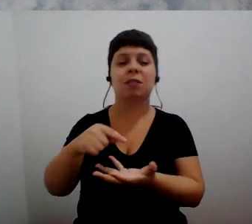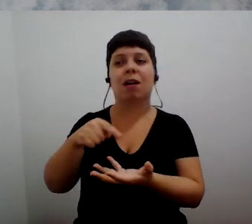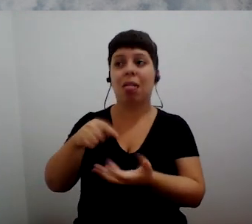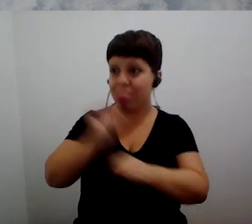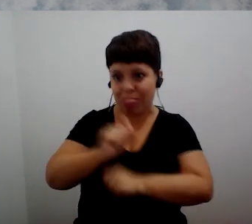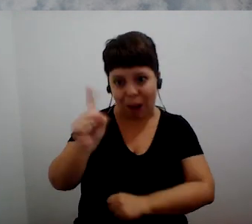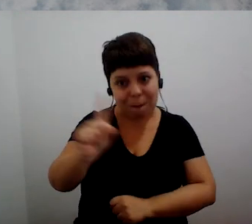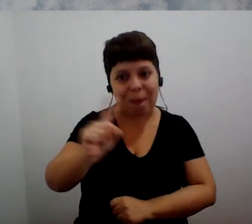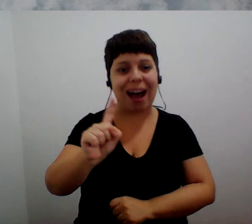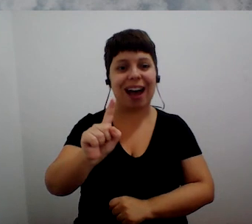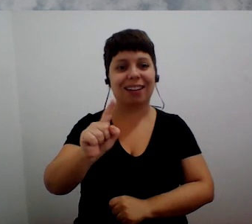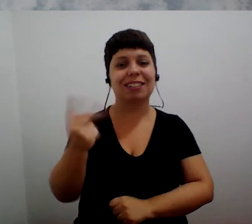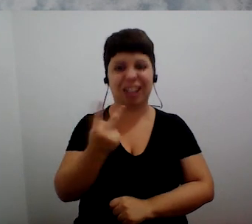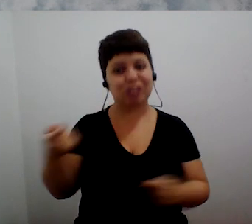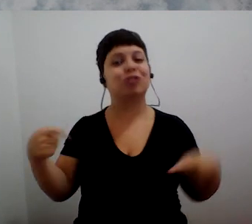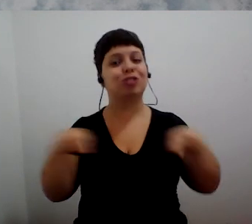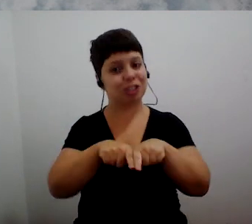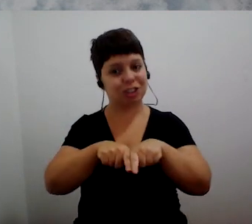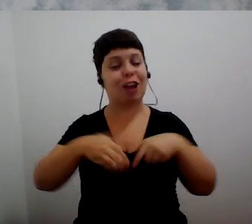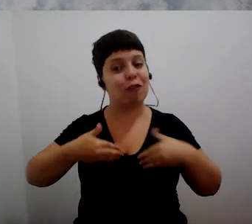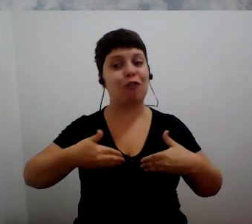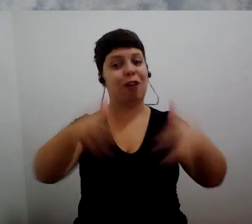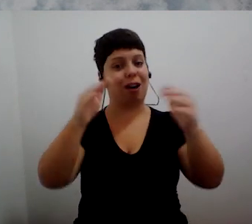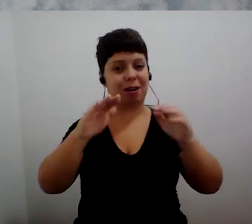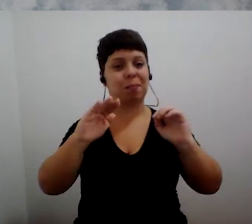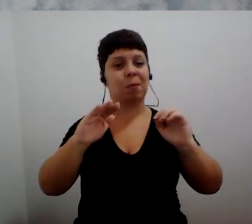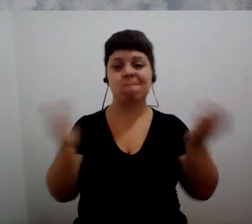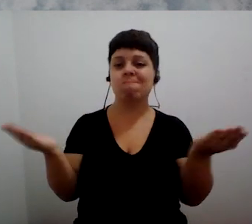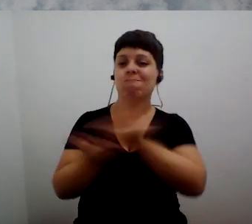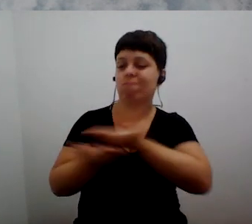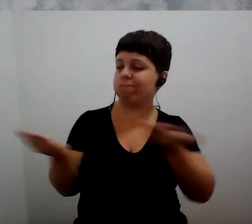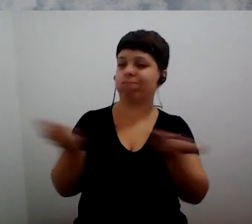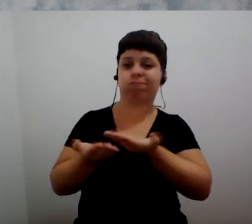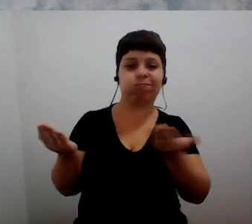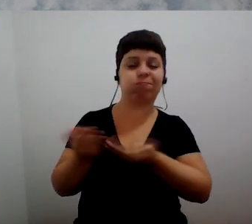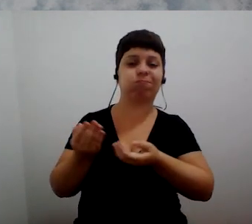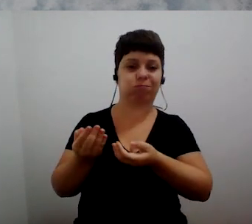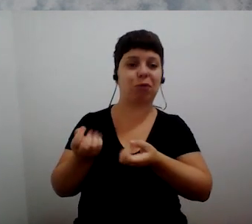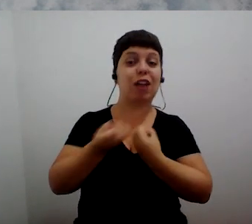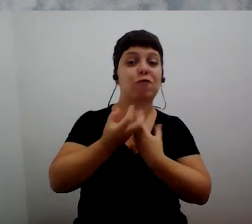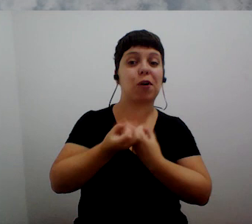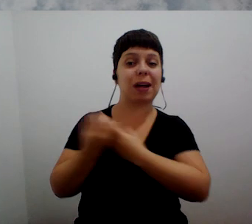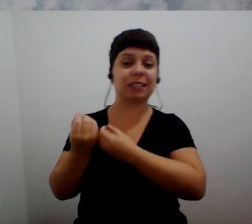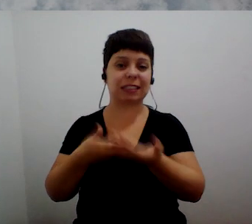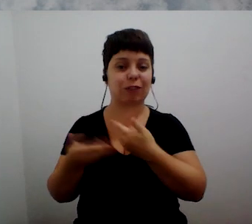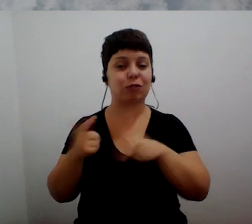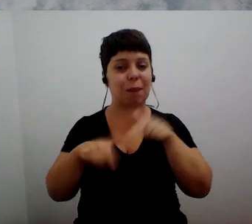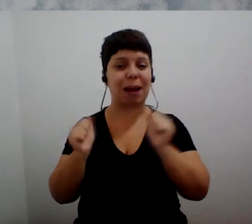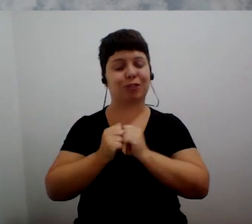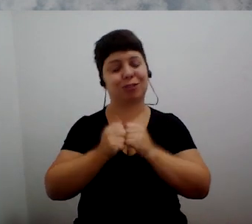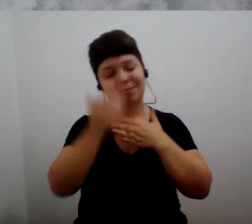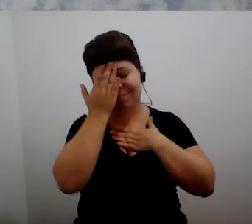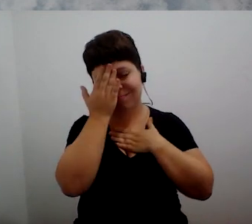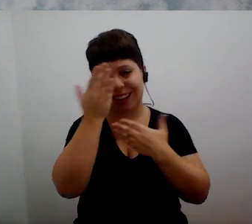want to share more information and be together to achieve this goal. Thank you very much. Thank you, Miguel. Thank you for